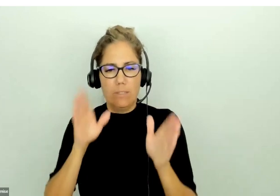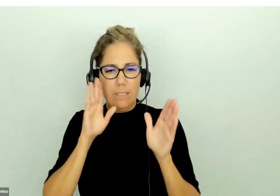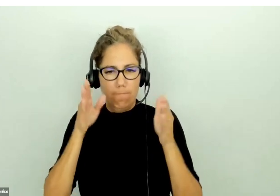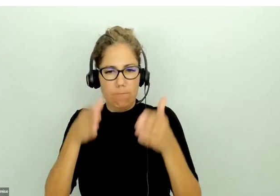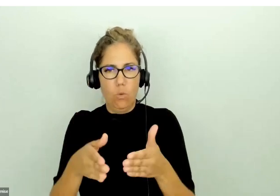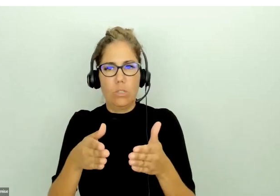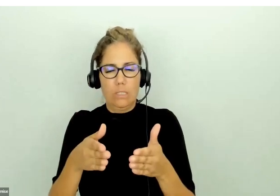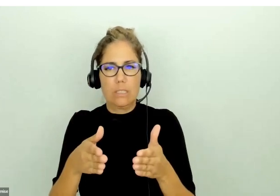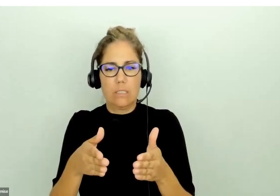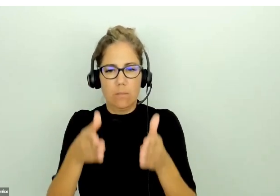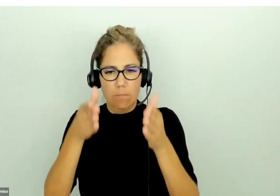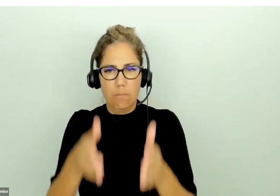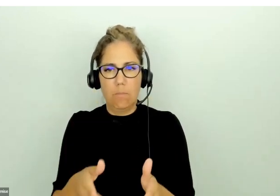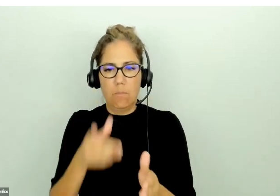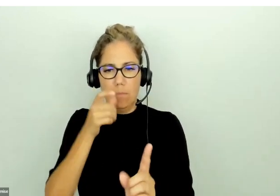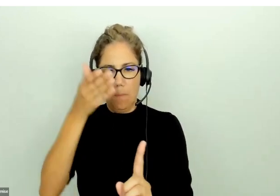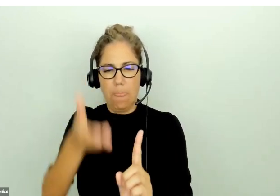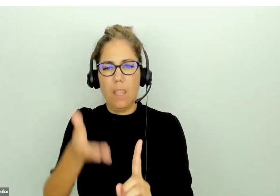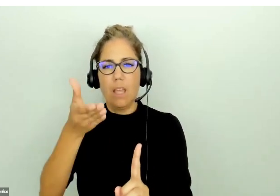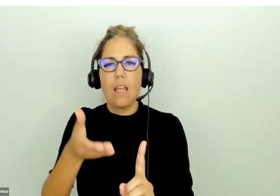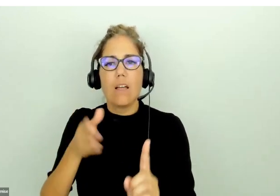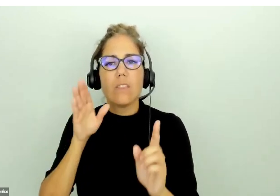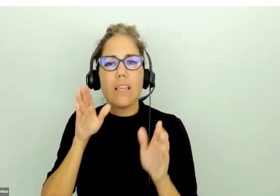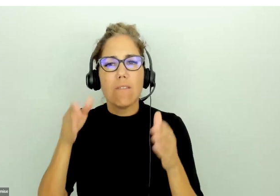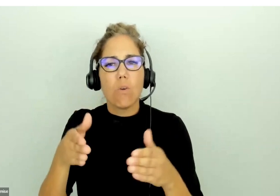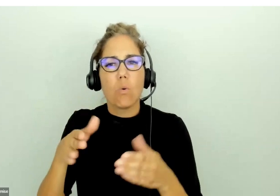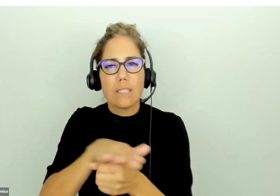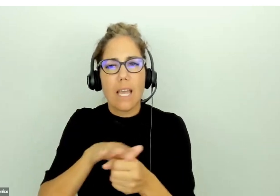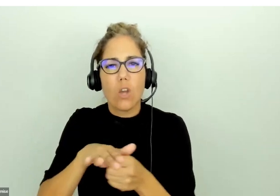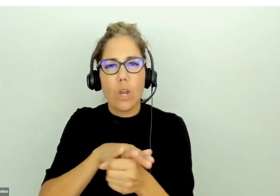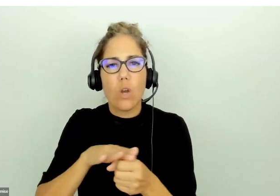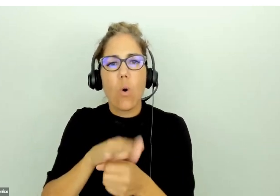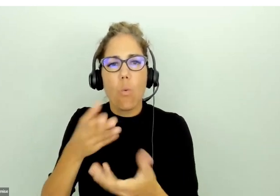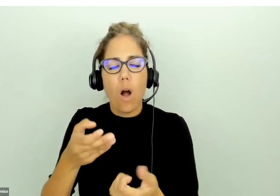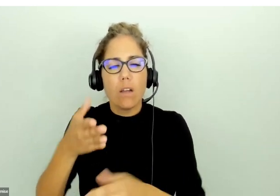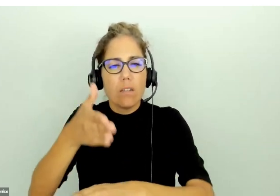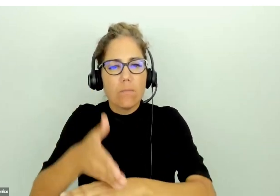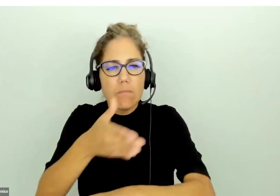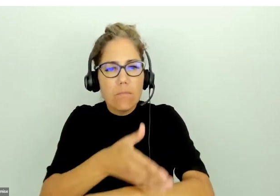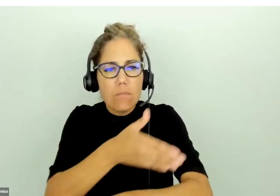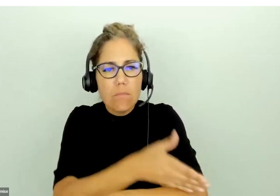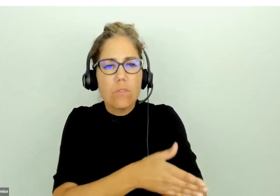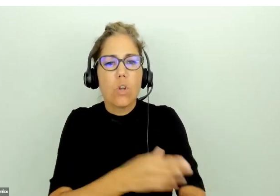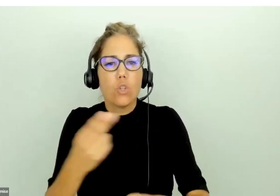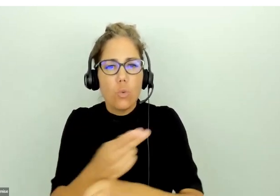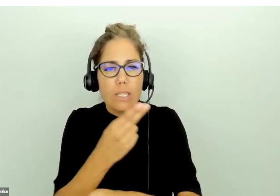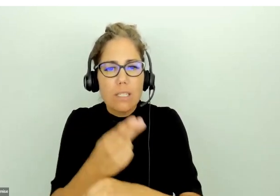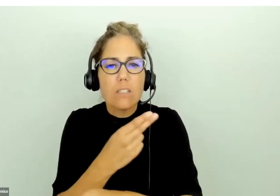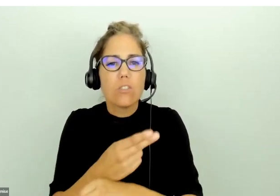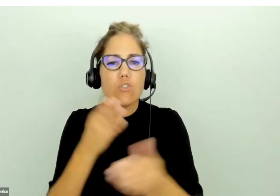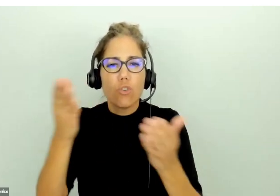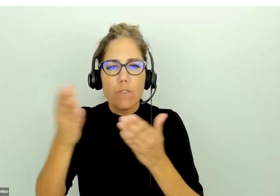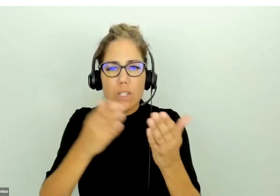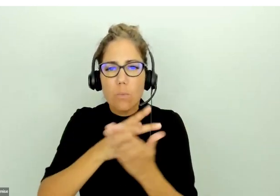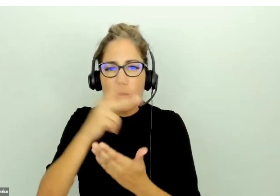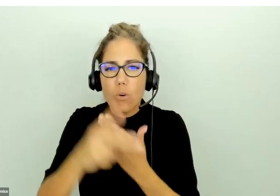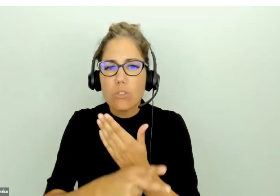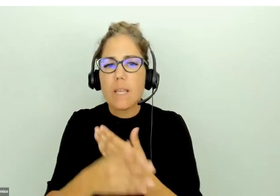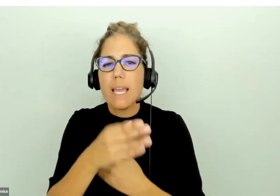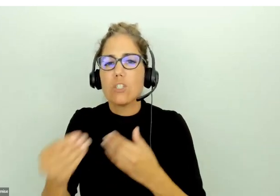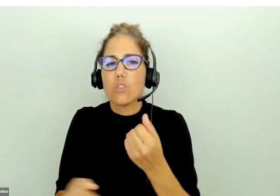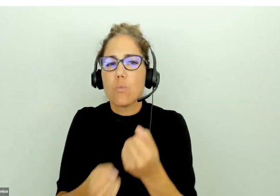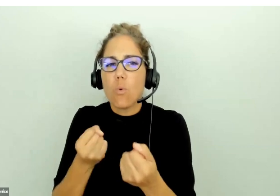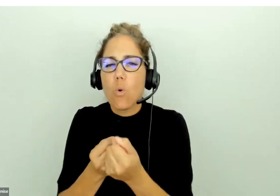action statement for this focus area is to promote and increase utilization of services, programs, and supports